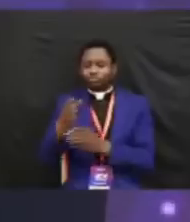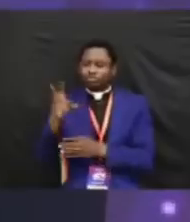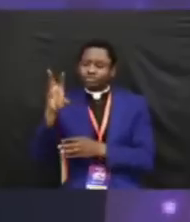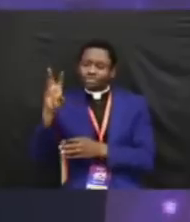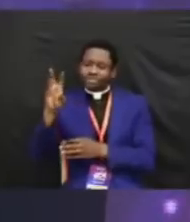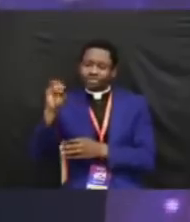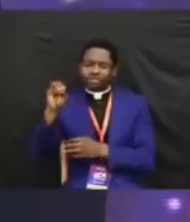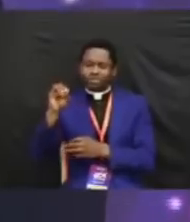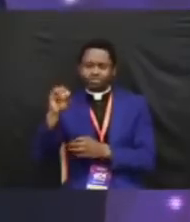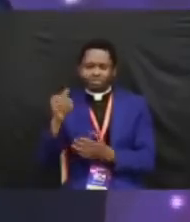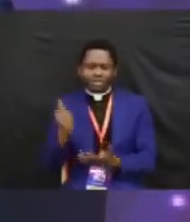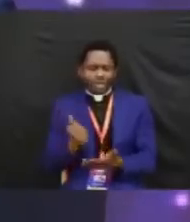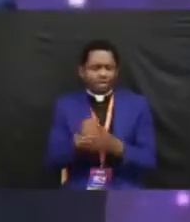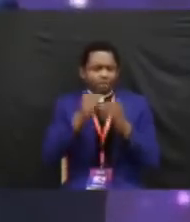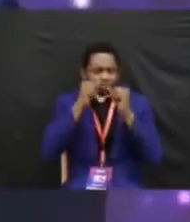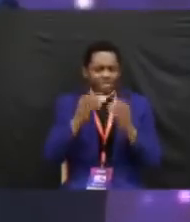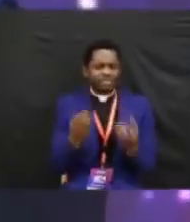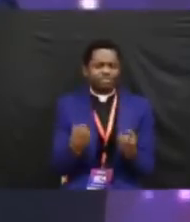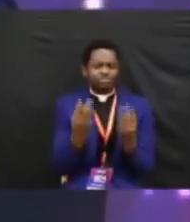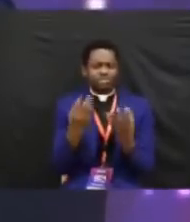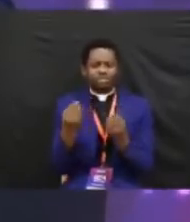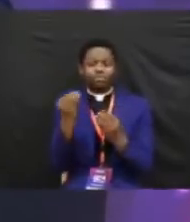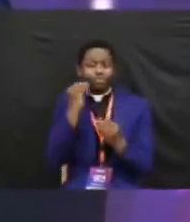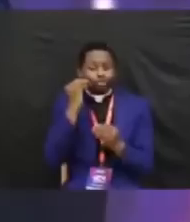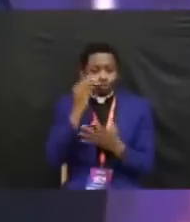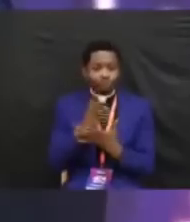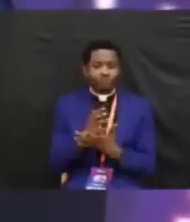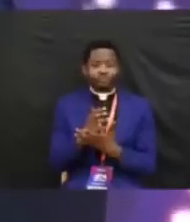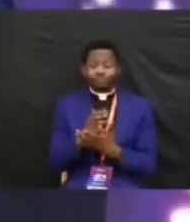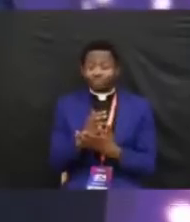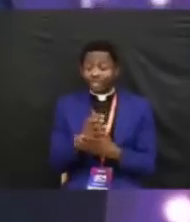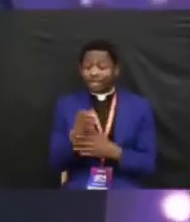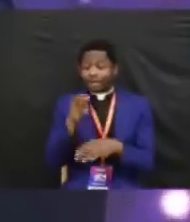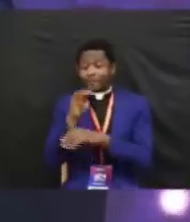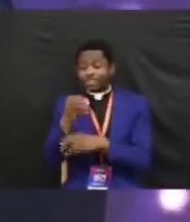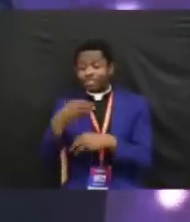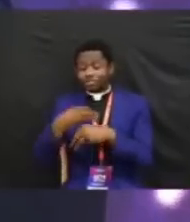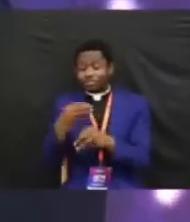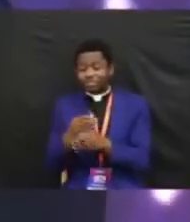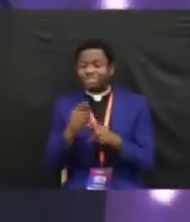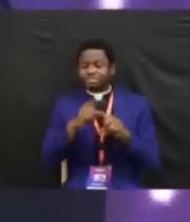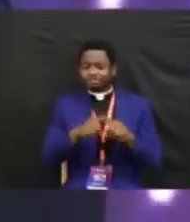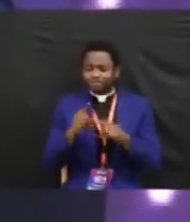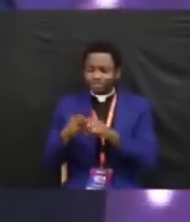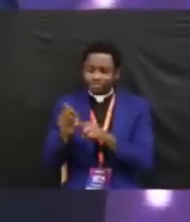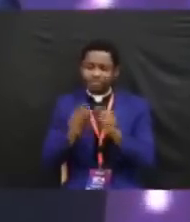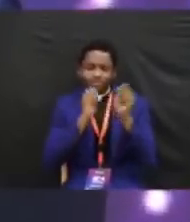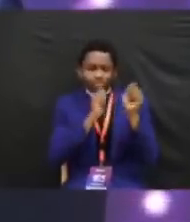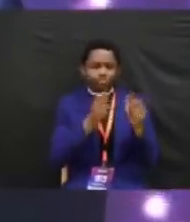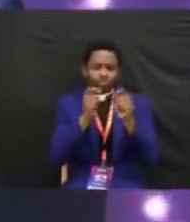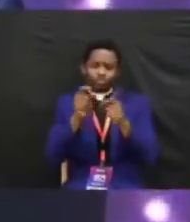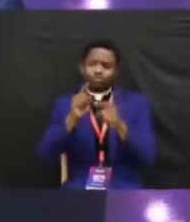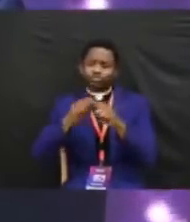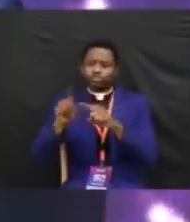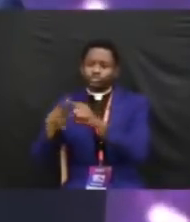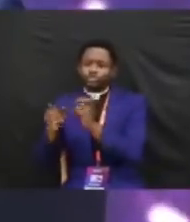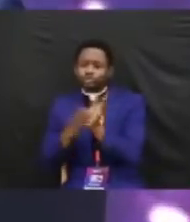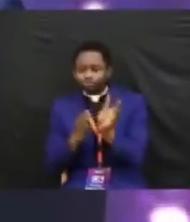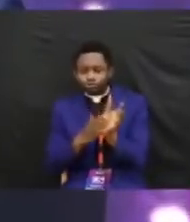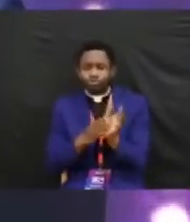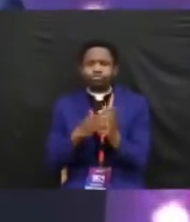homes. In addition to this, the ministry made several donations to many institutions including the